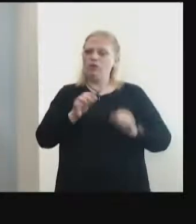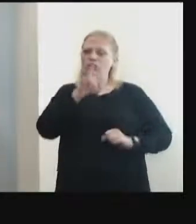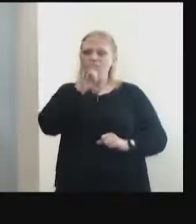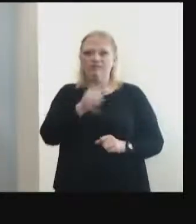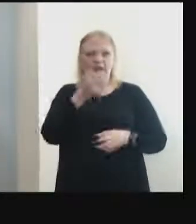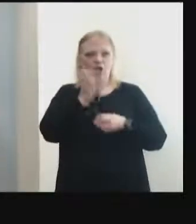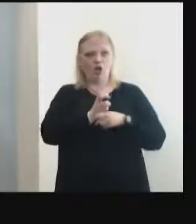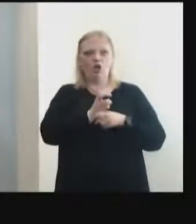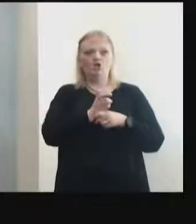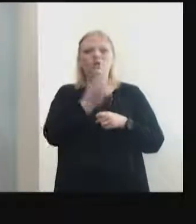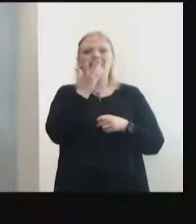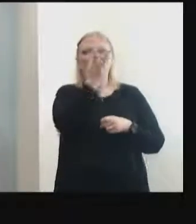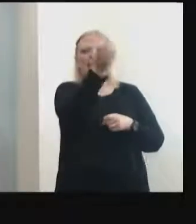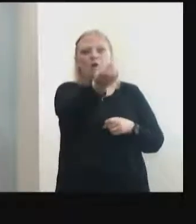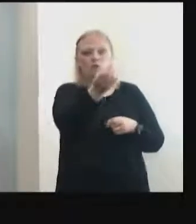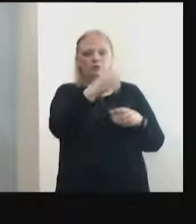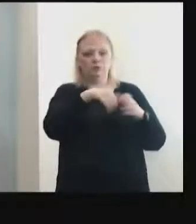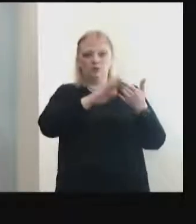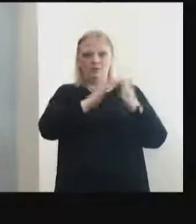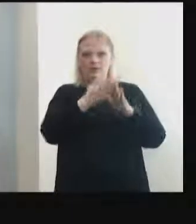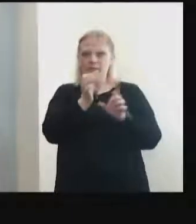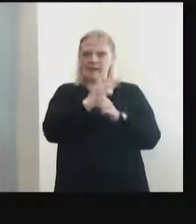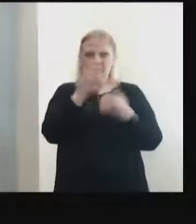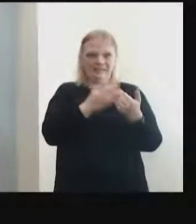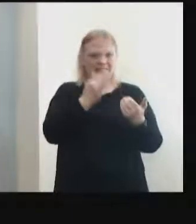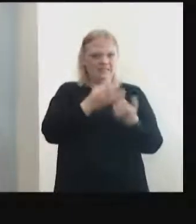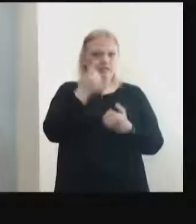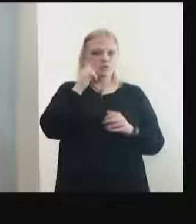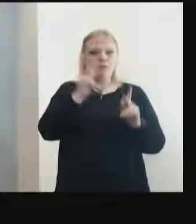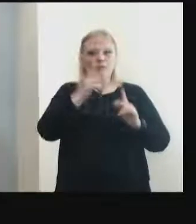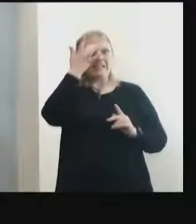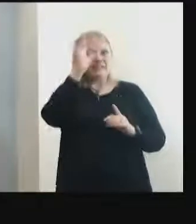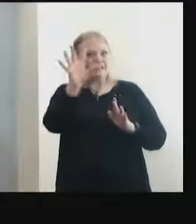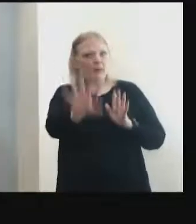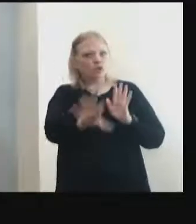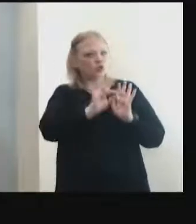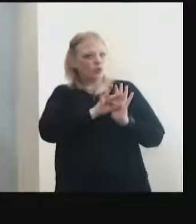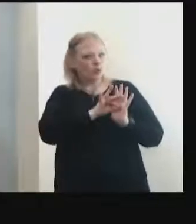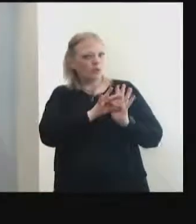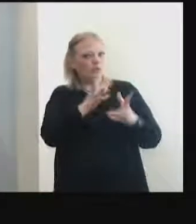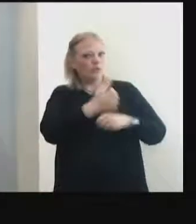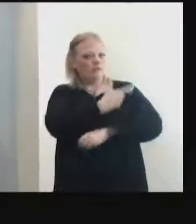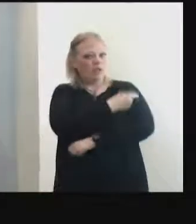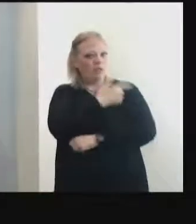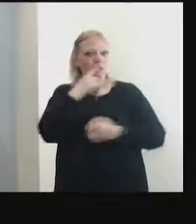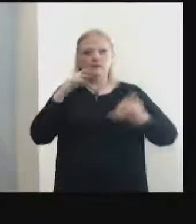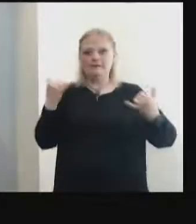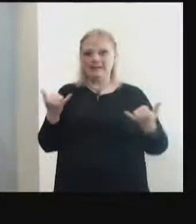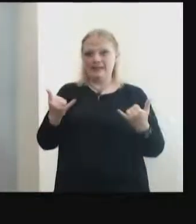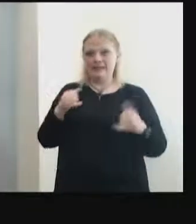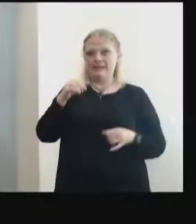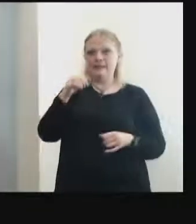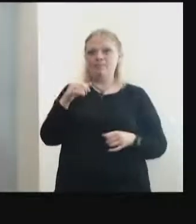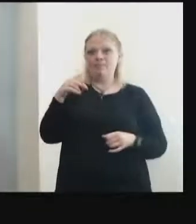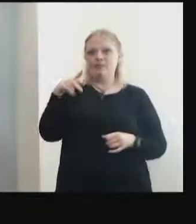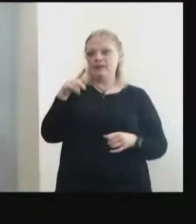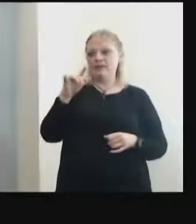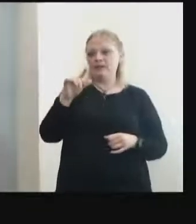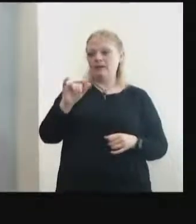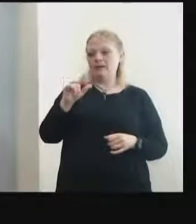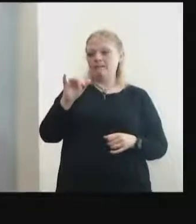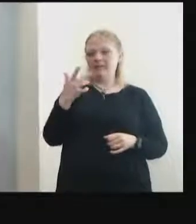get into the community to make it easy for people to make a smart choice and get vaccinated. So today we're at Pilgrim Baptist